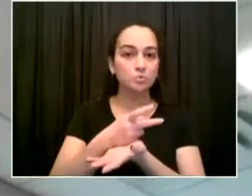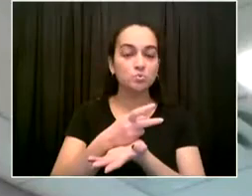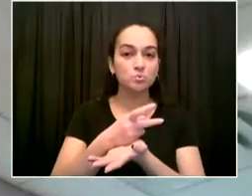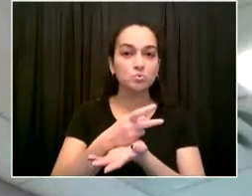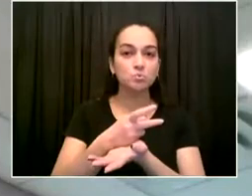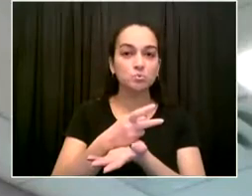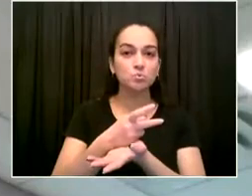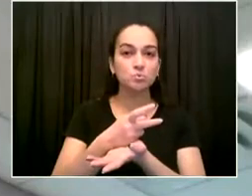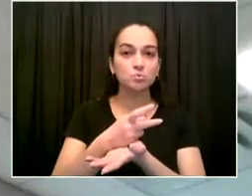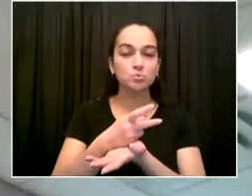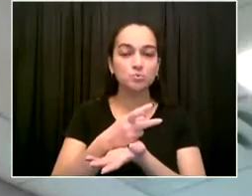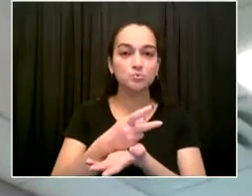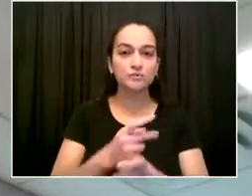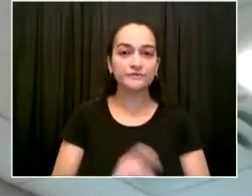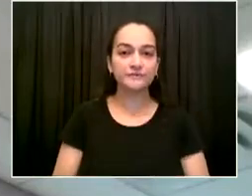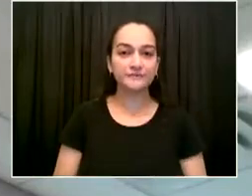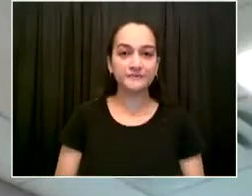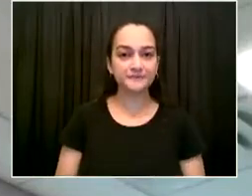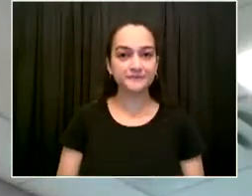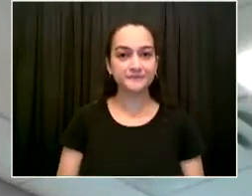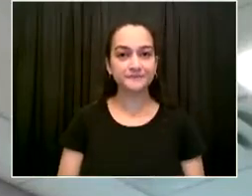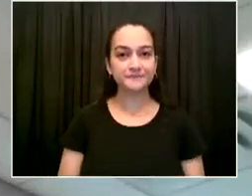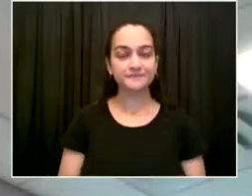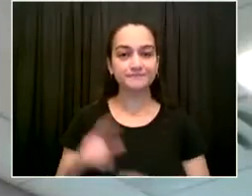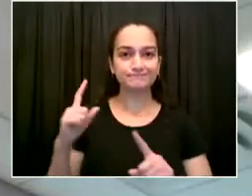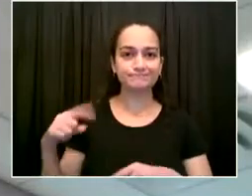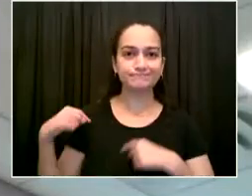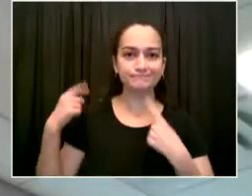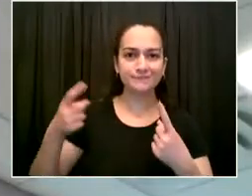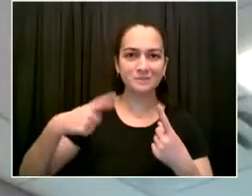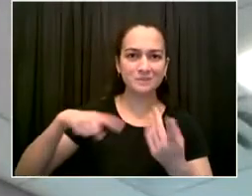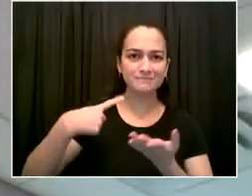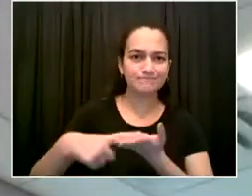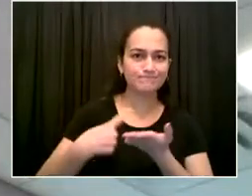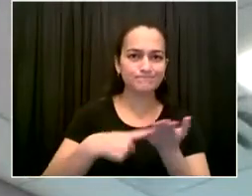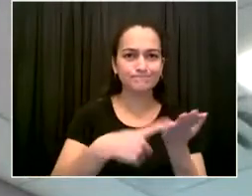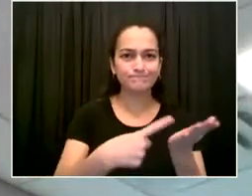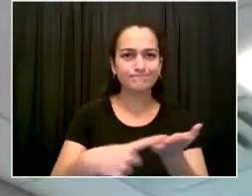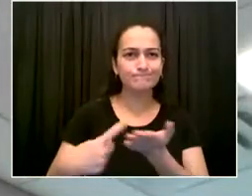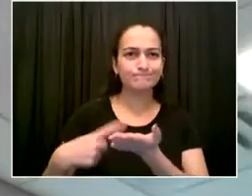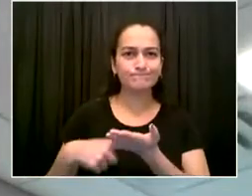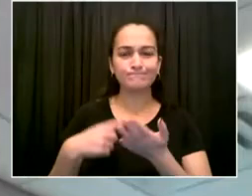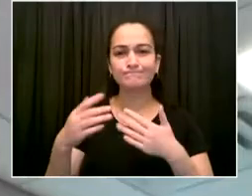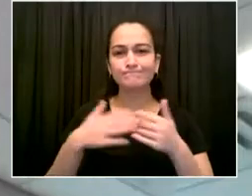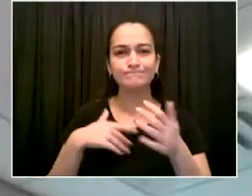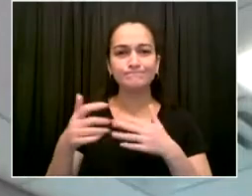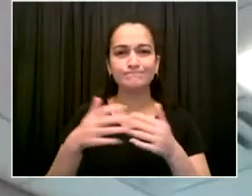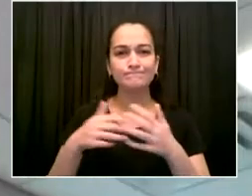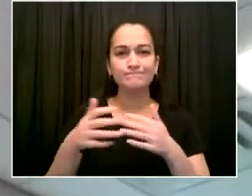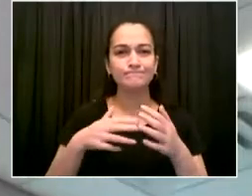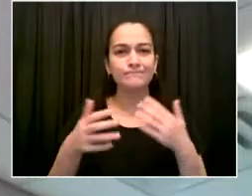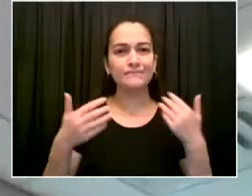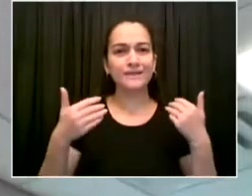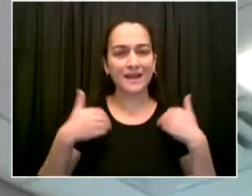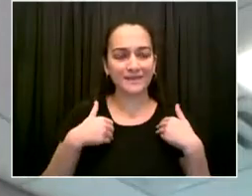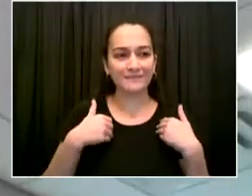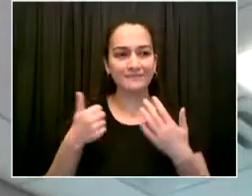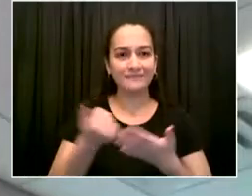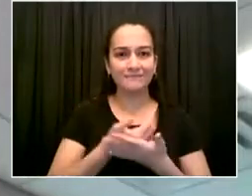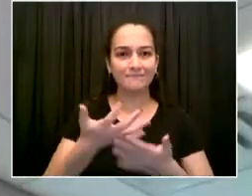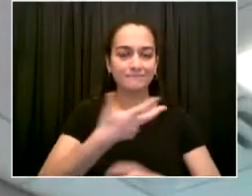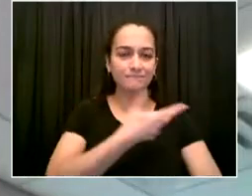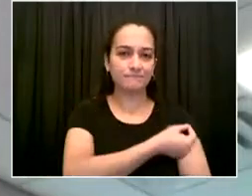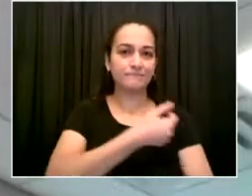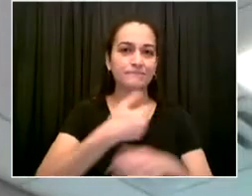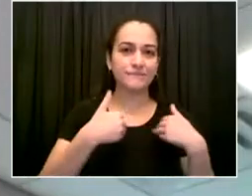vaccine so that we can enable ourselves to have the capacity to deliver it to as many people as we can, starting when it becomes eligible on September